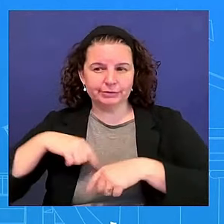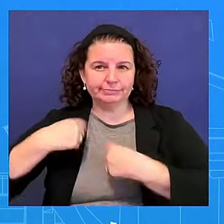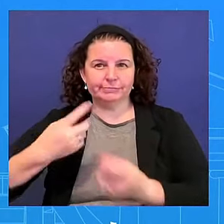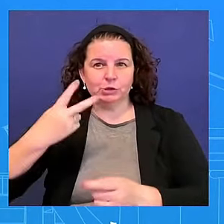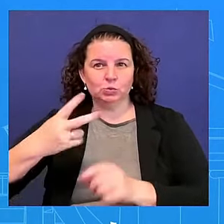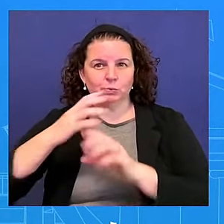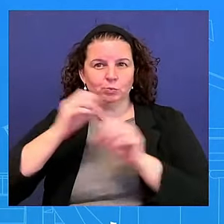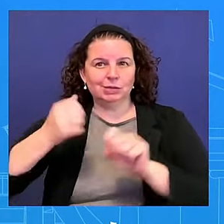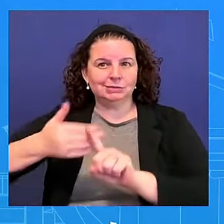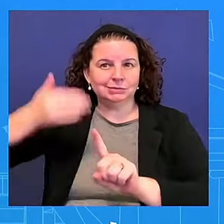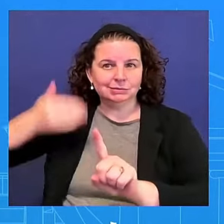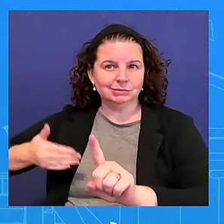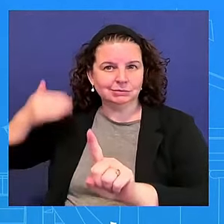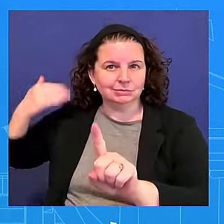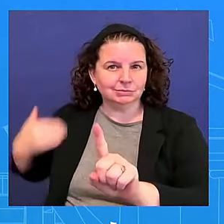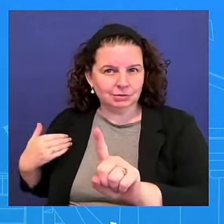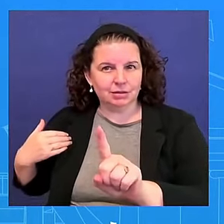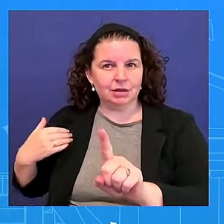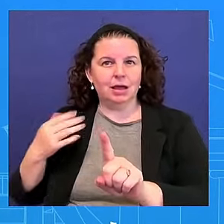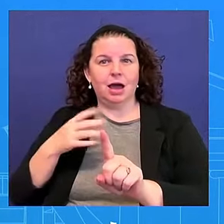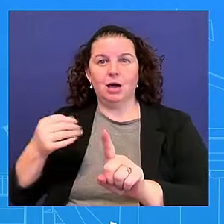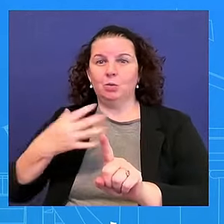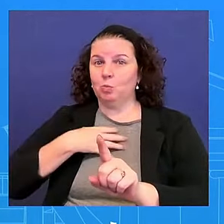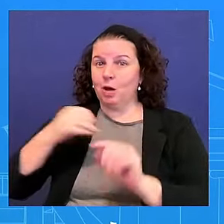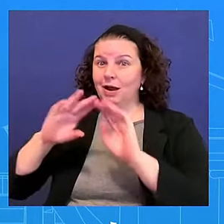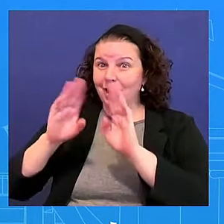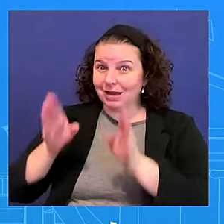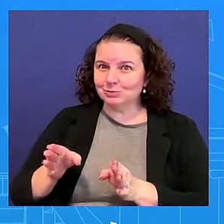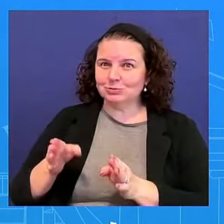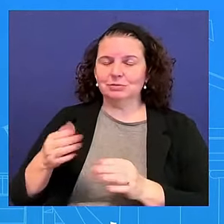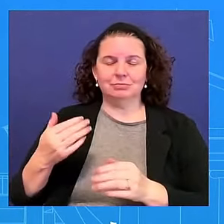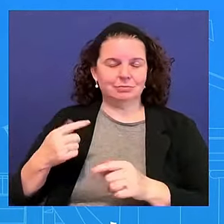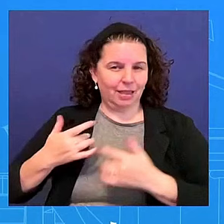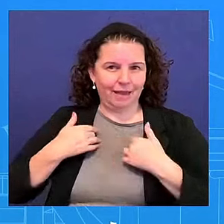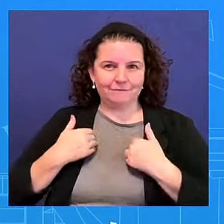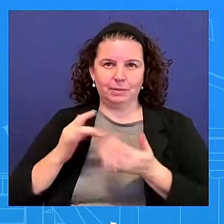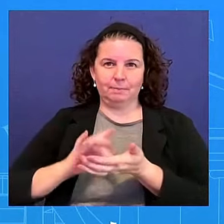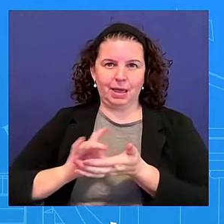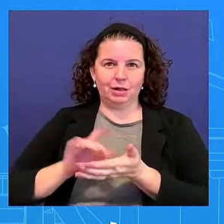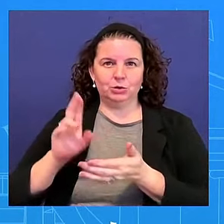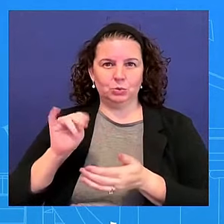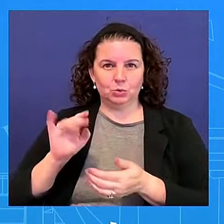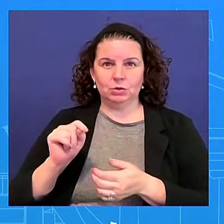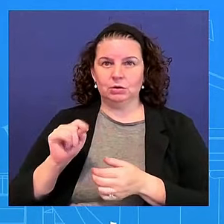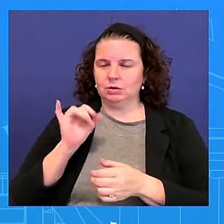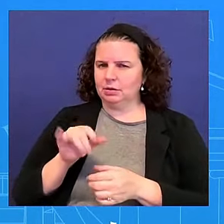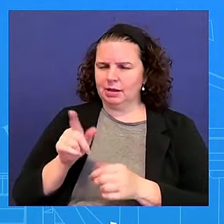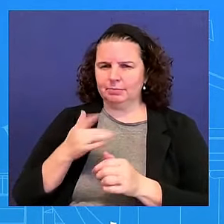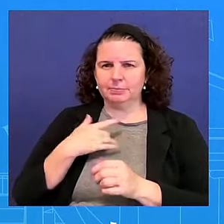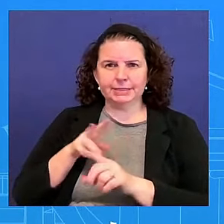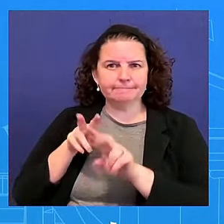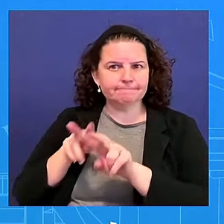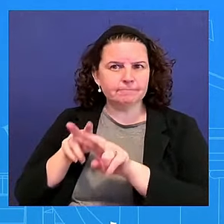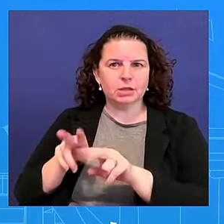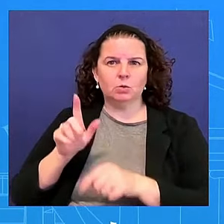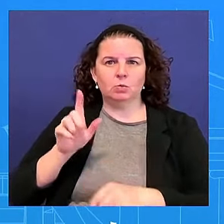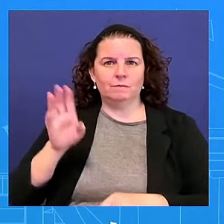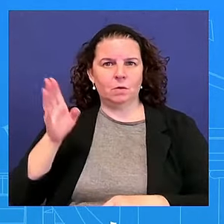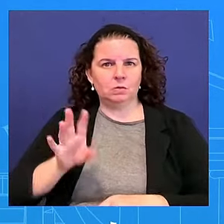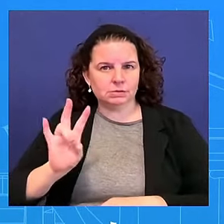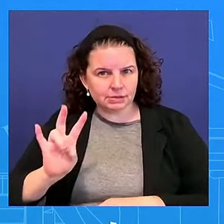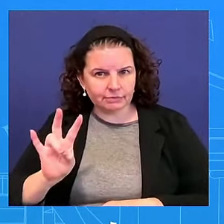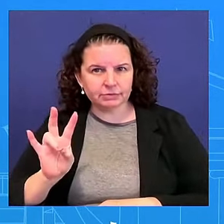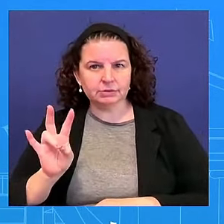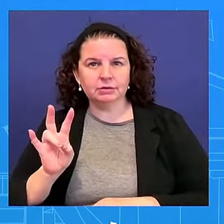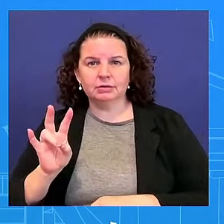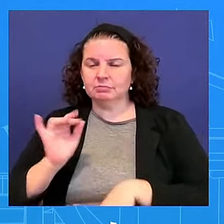medical unit that is with him 24/7, that is available to him 24/7, that is unlike any other American,